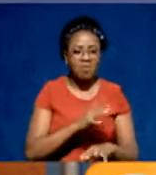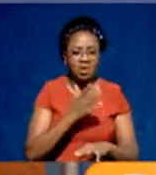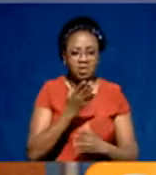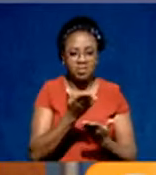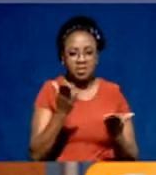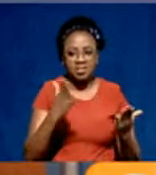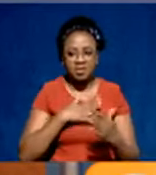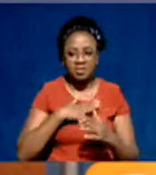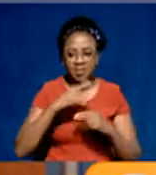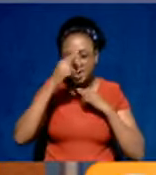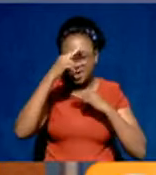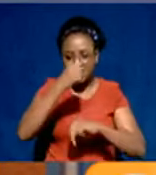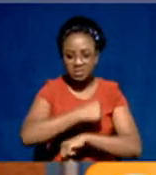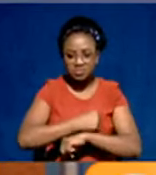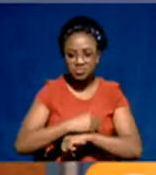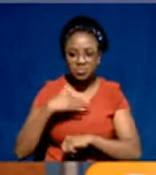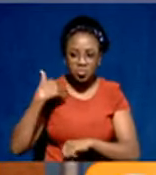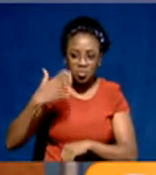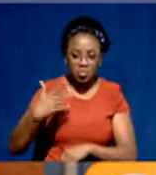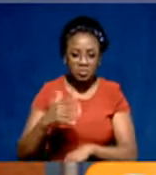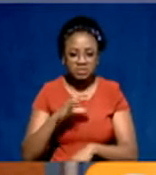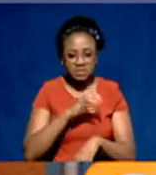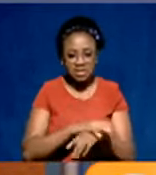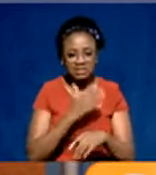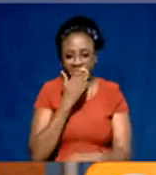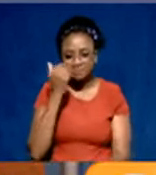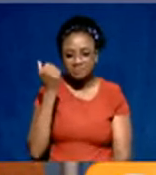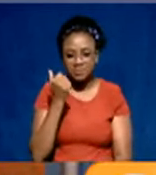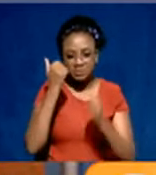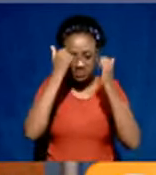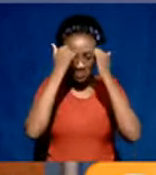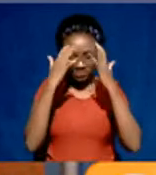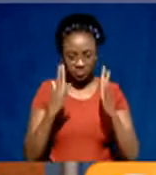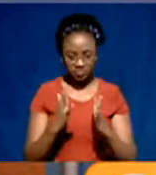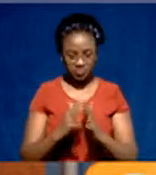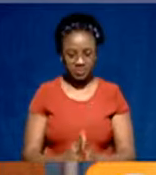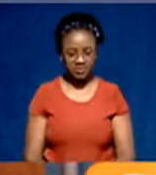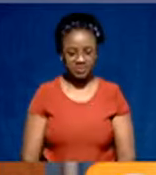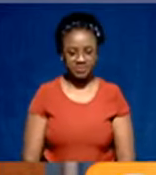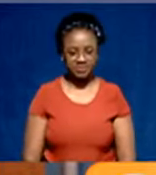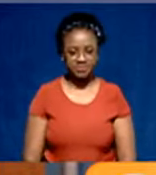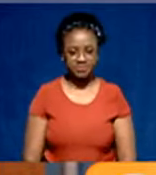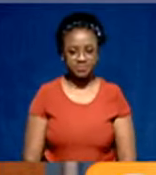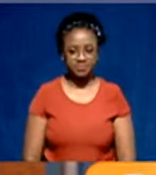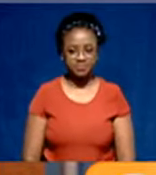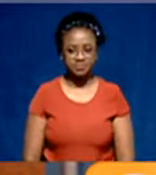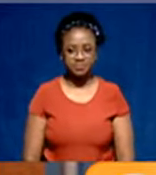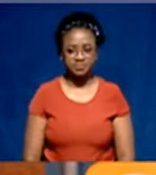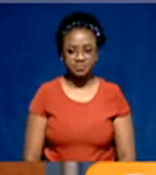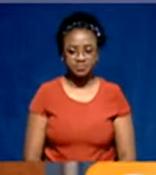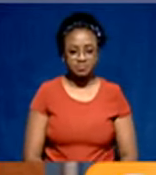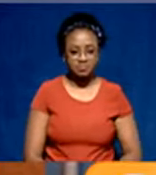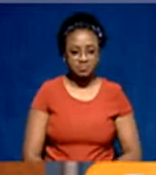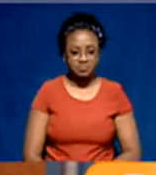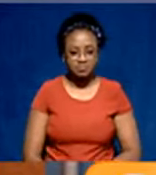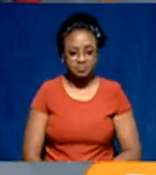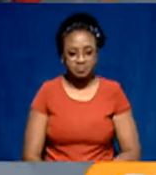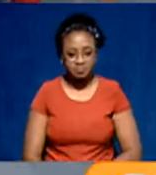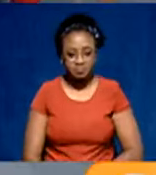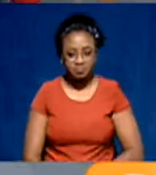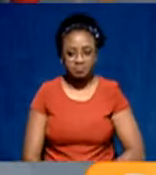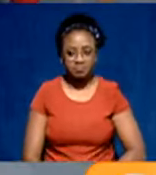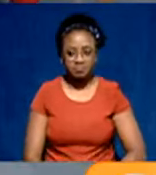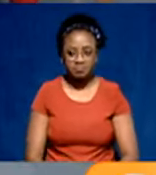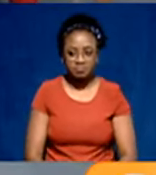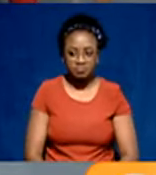has always dreamt of producing somebody to represent it at the top. Is this the first time? Not